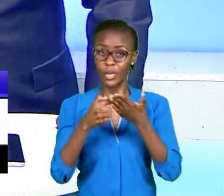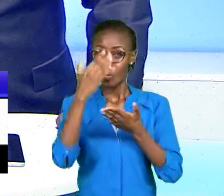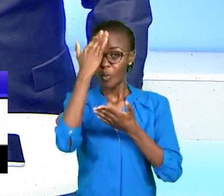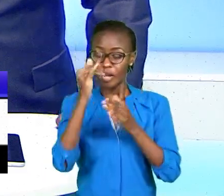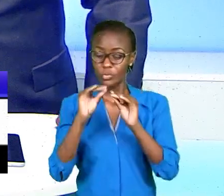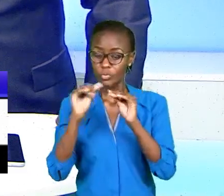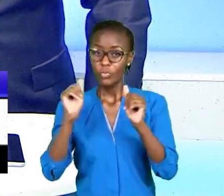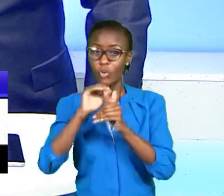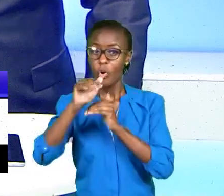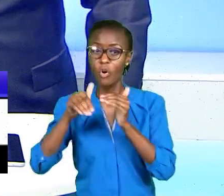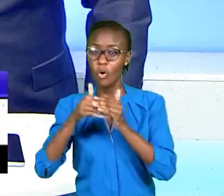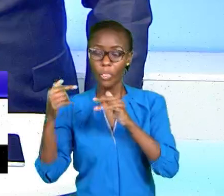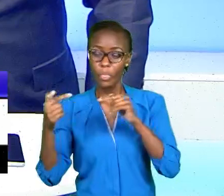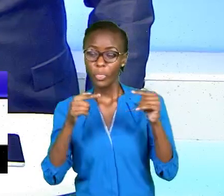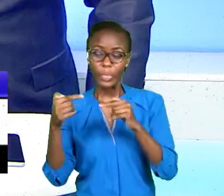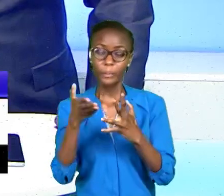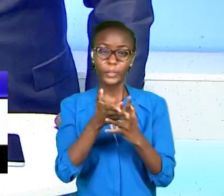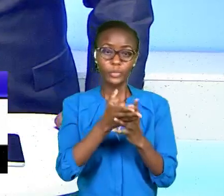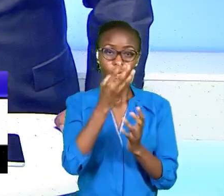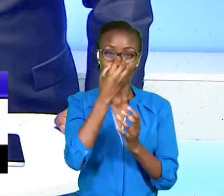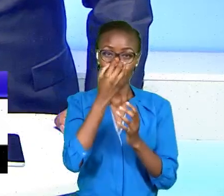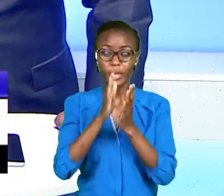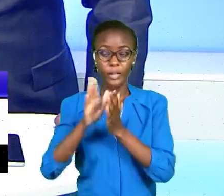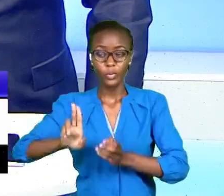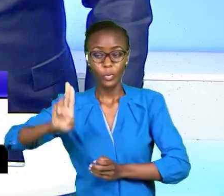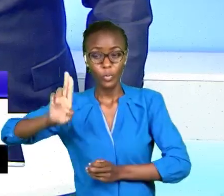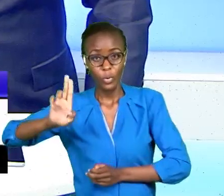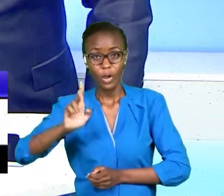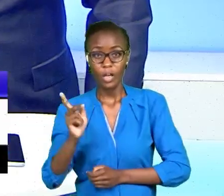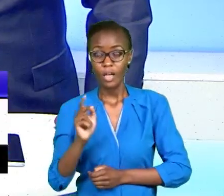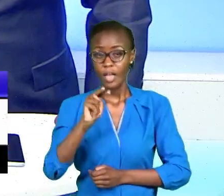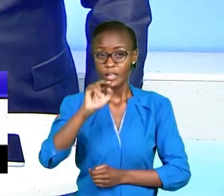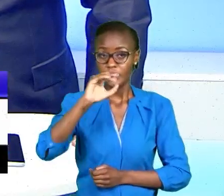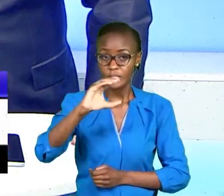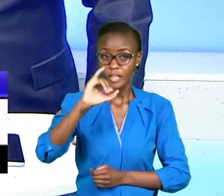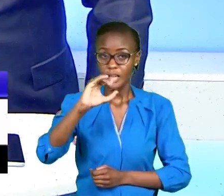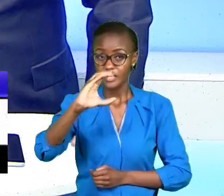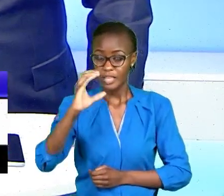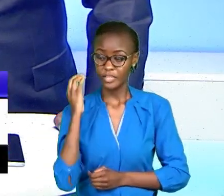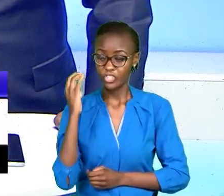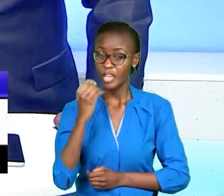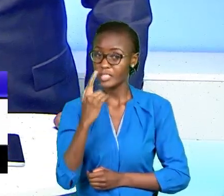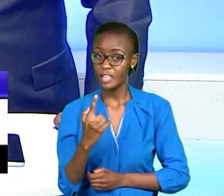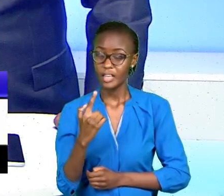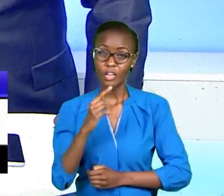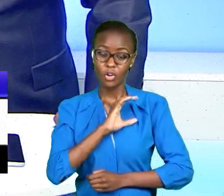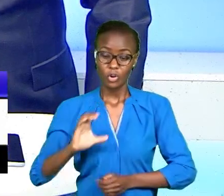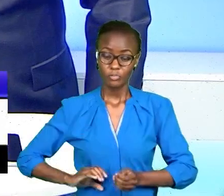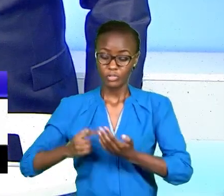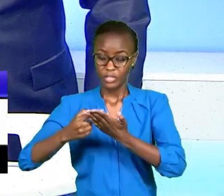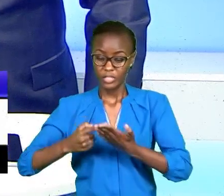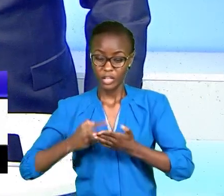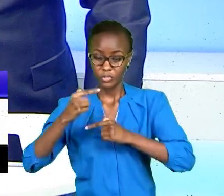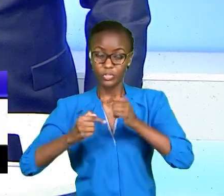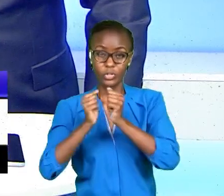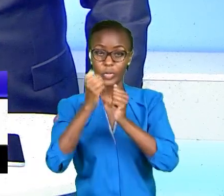President Kenyatta and his deputy William Ruto. NCIC chairperson Samuel Kobia says the commission is in talks with the Catholic Church, which offered